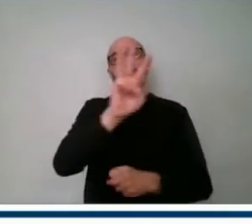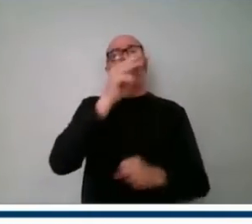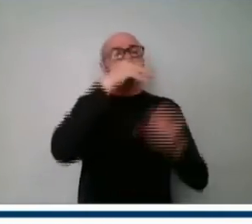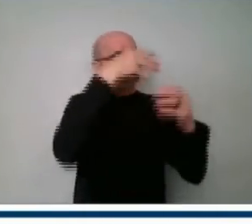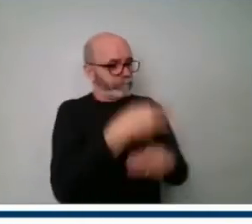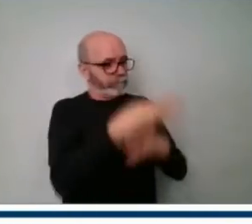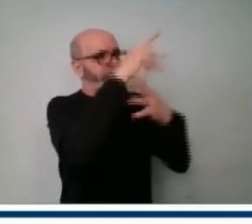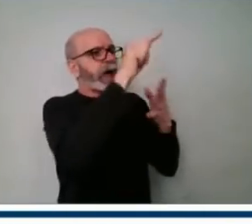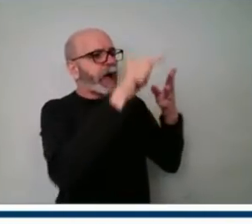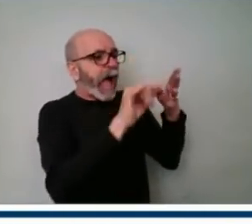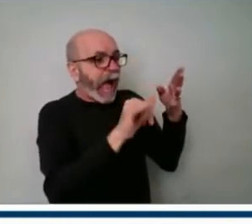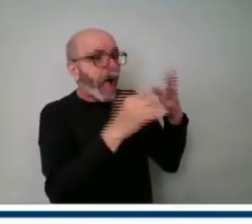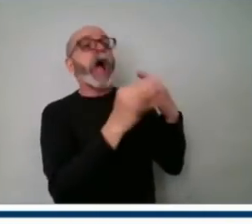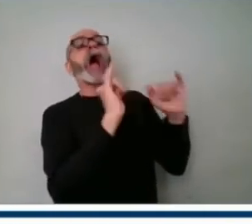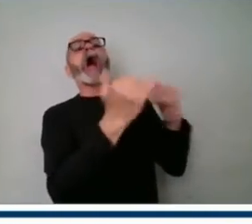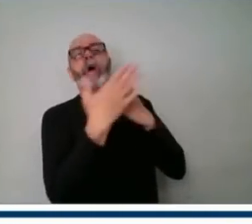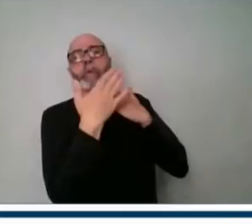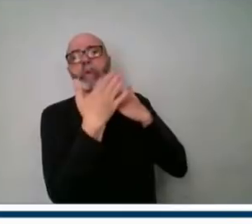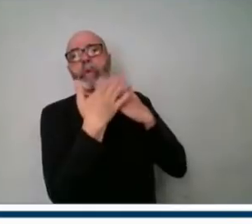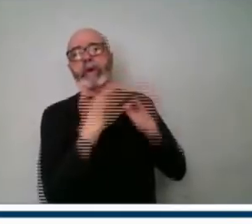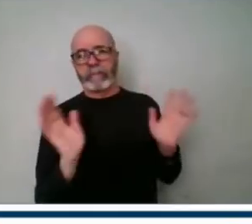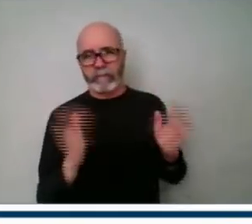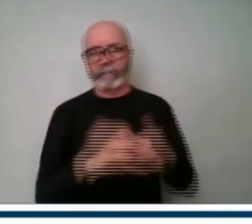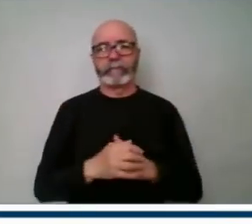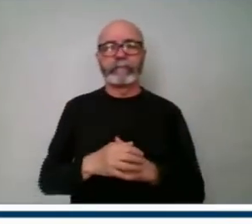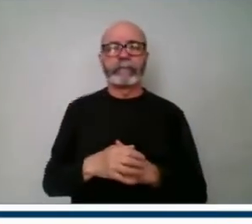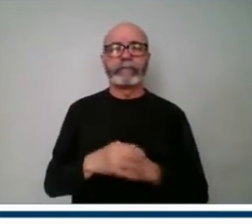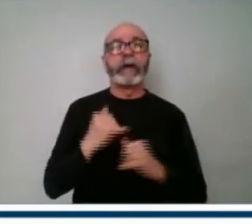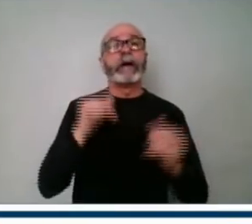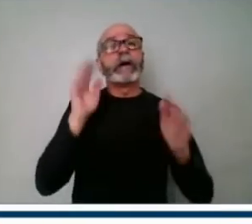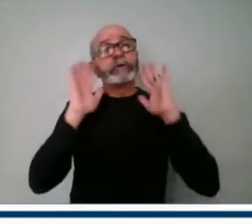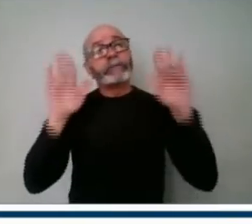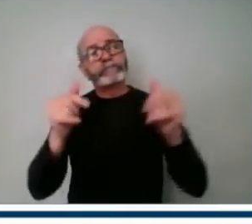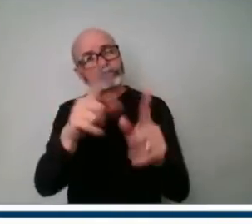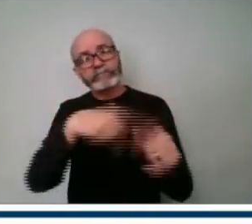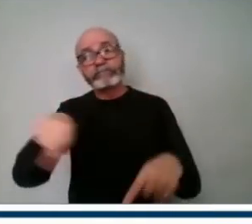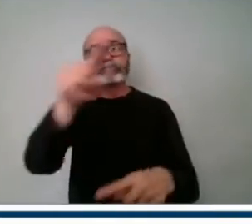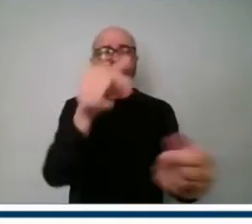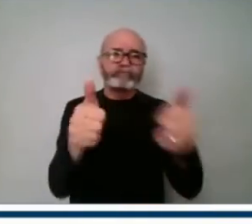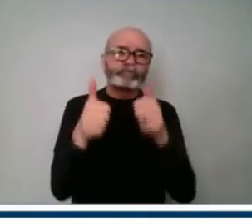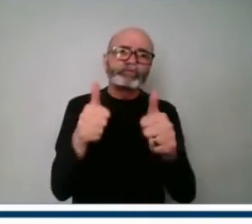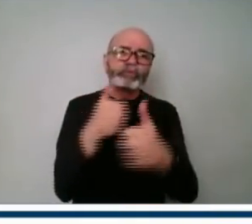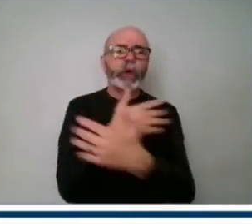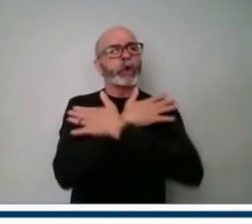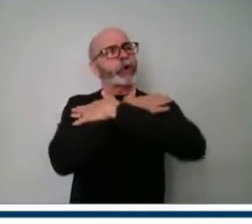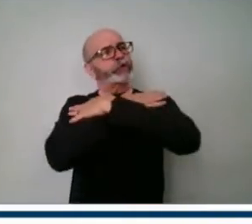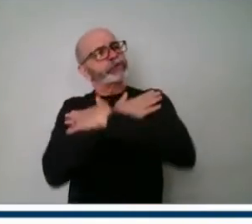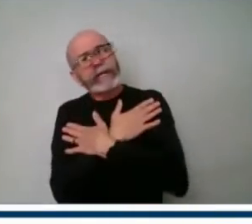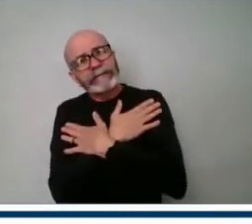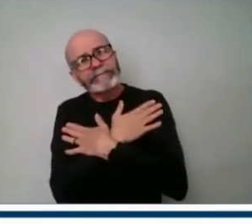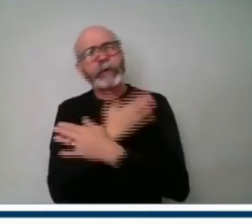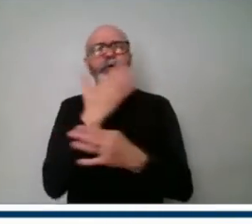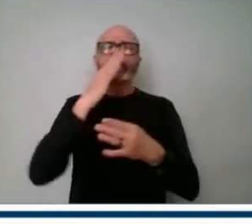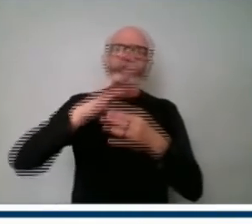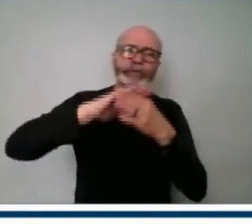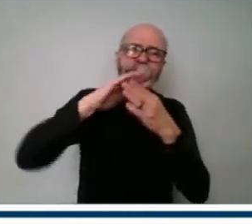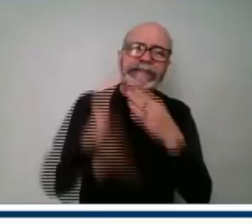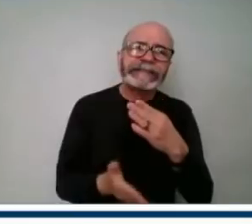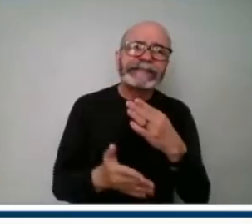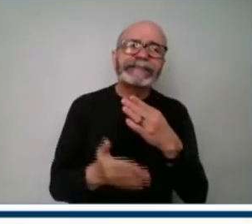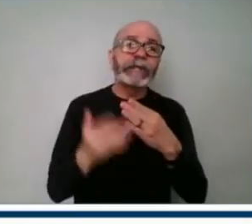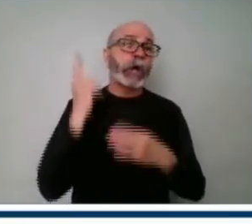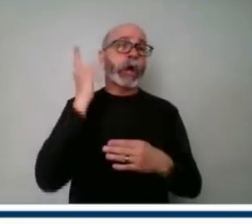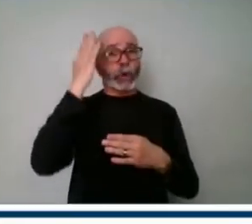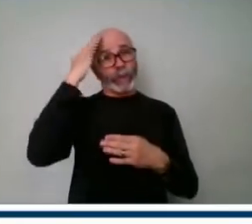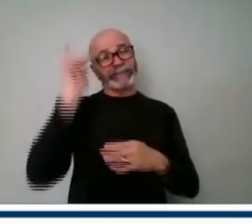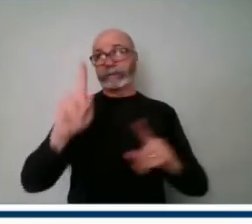a relaxing and safe weekend. We have come a long way together over the past year, and while there is an end in sight, we have a few more